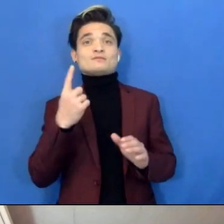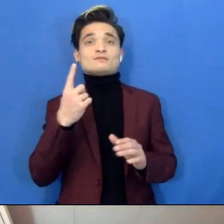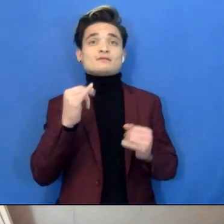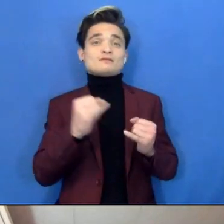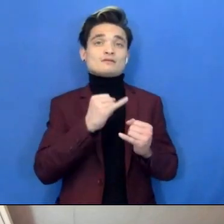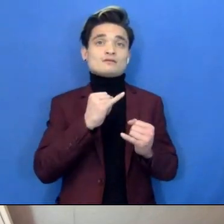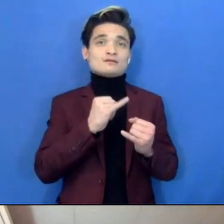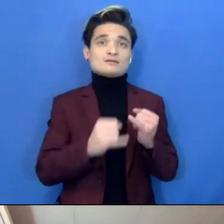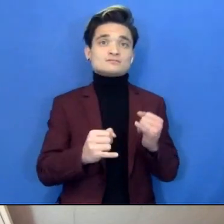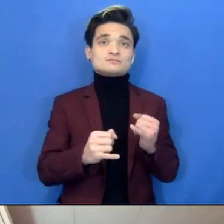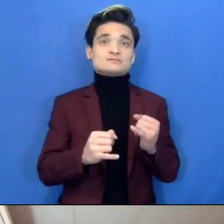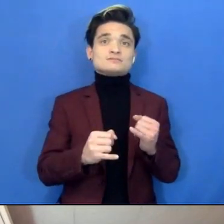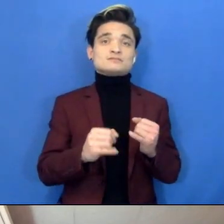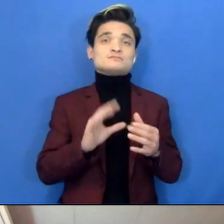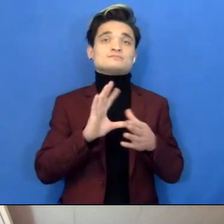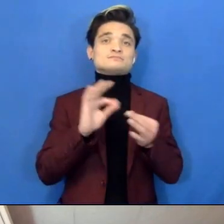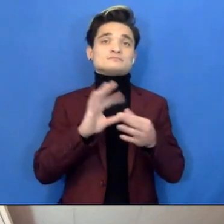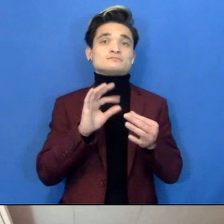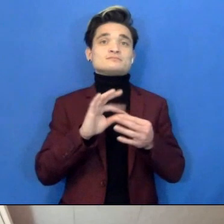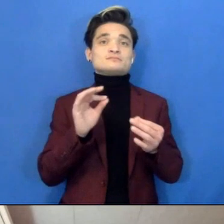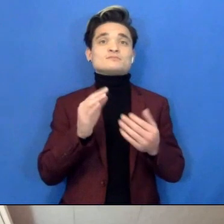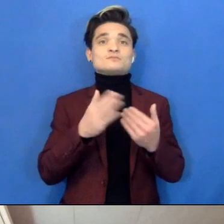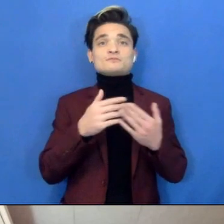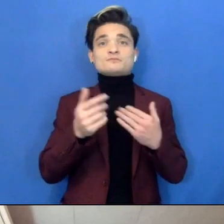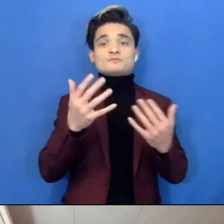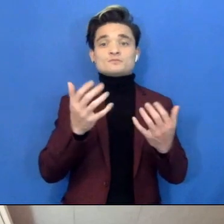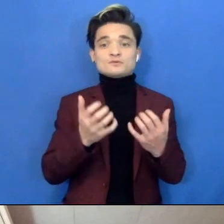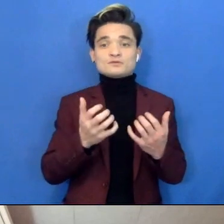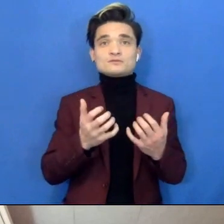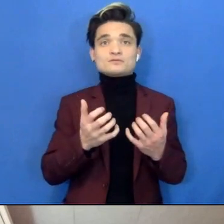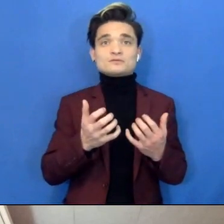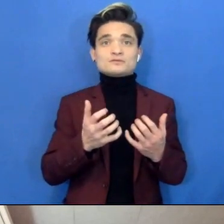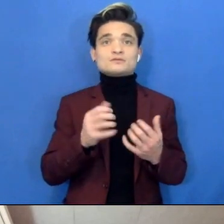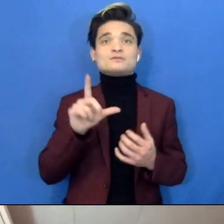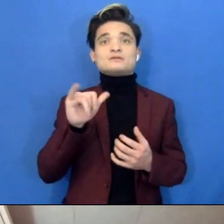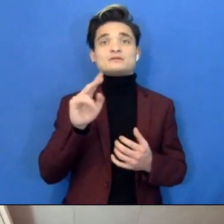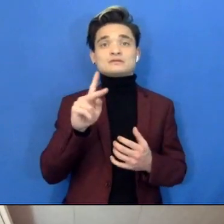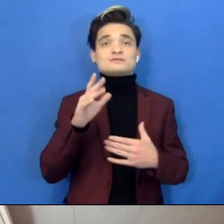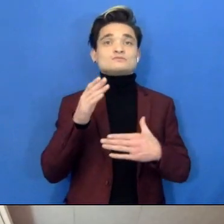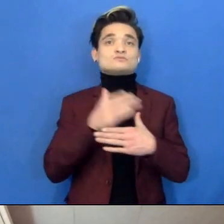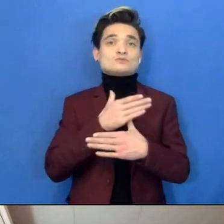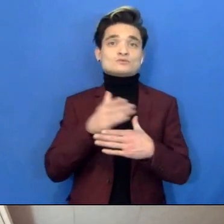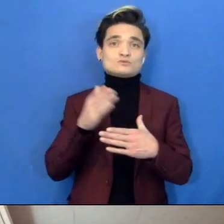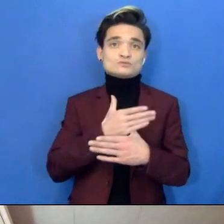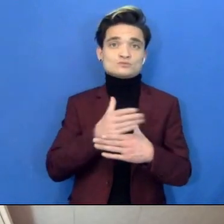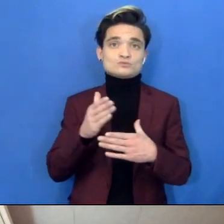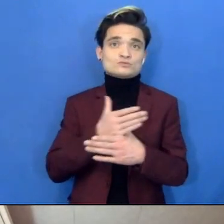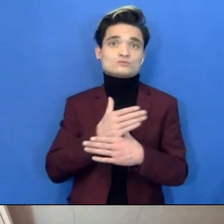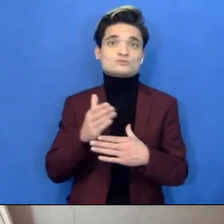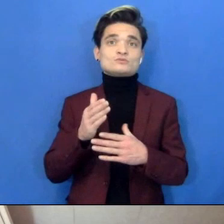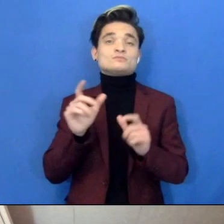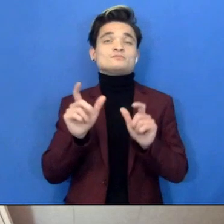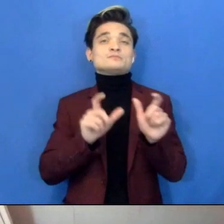your projects, things that people should absolutely go out there right now and check out. They're also in the chat if you scroll up